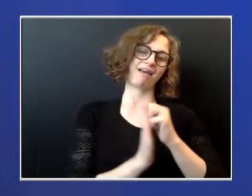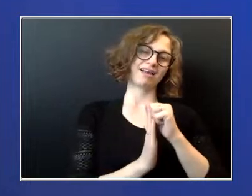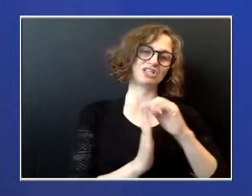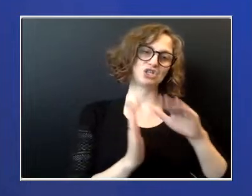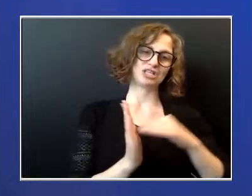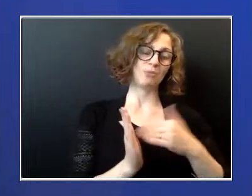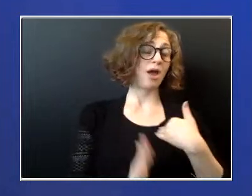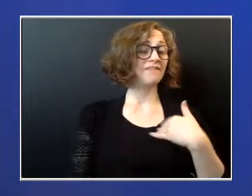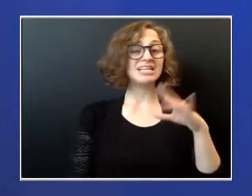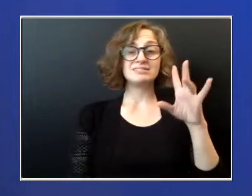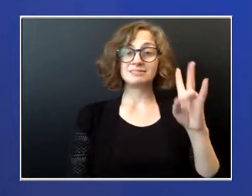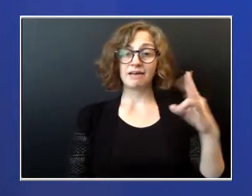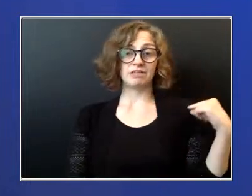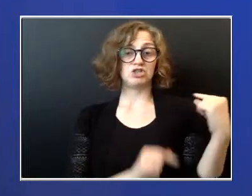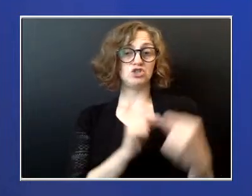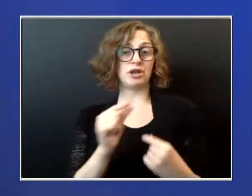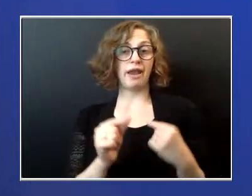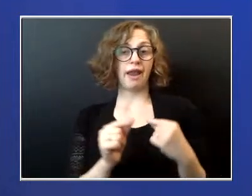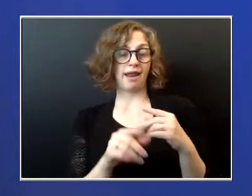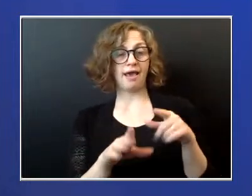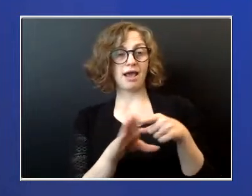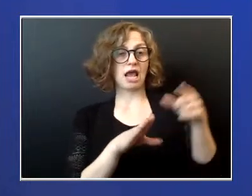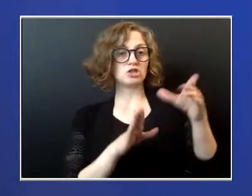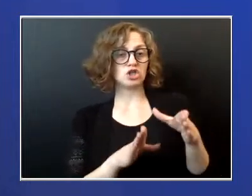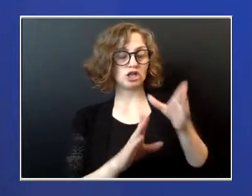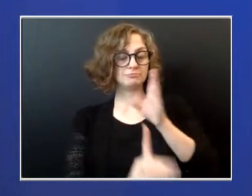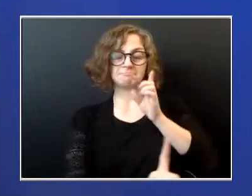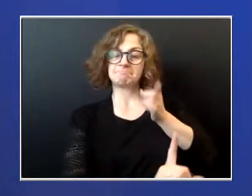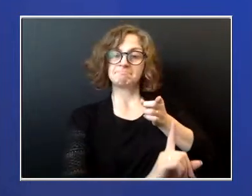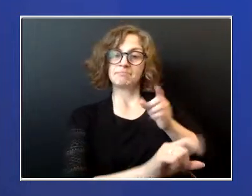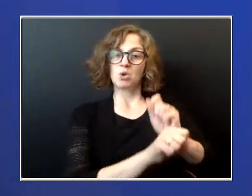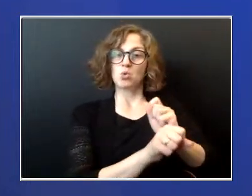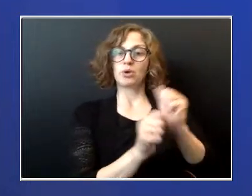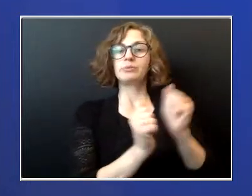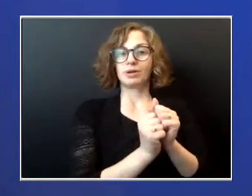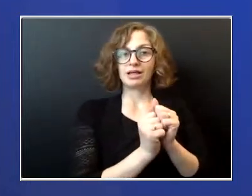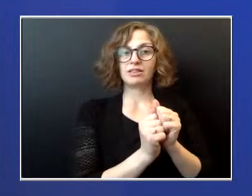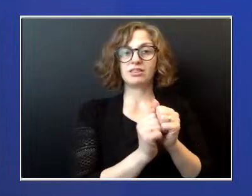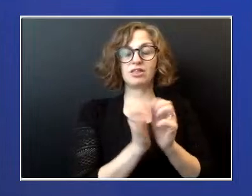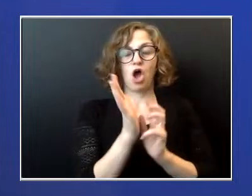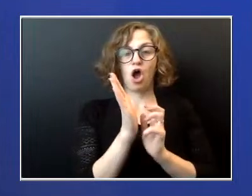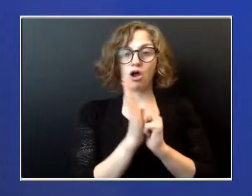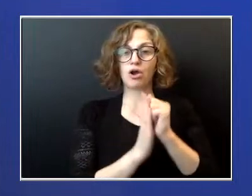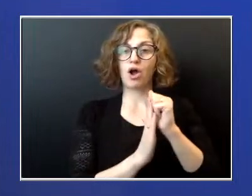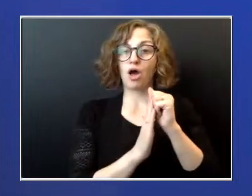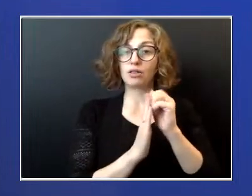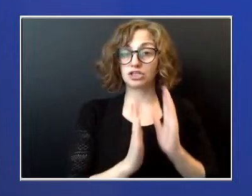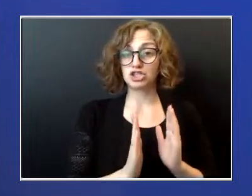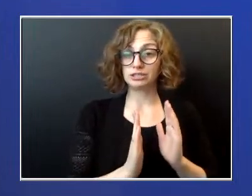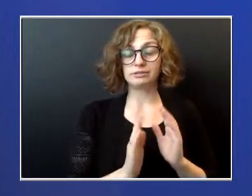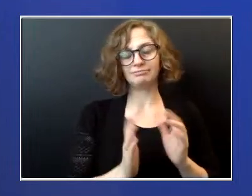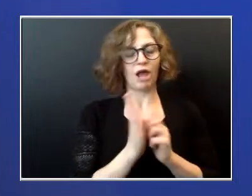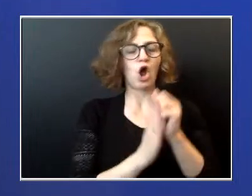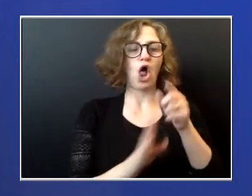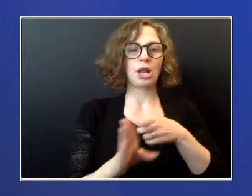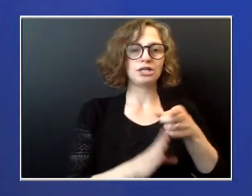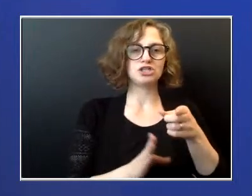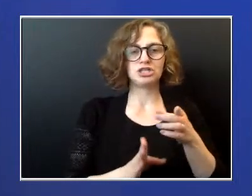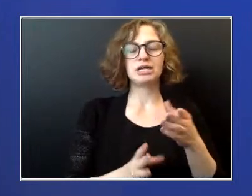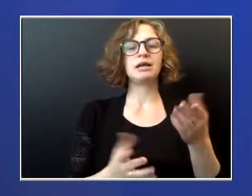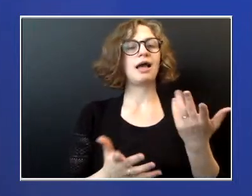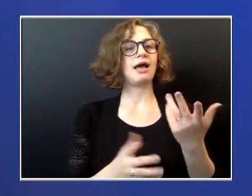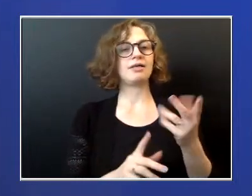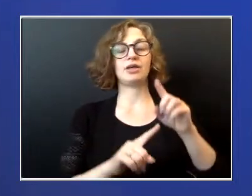for oncology, and they work with every discipline within oncology. They attend tumor boards, review